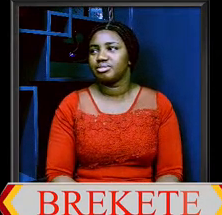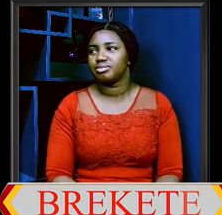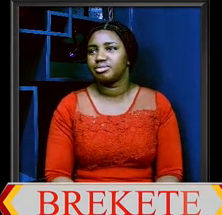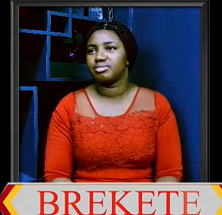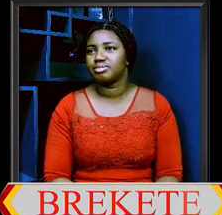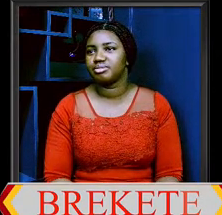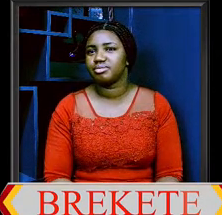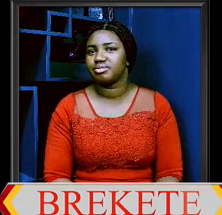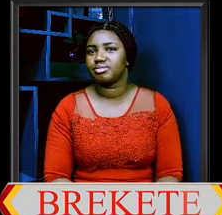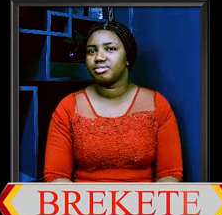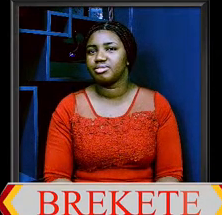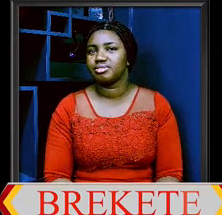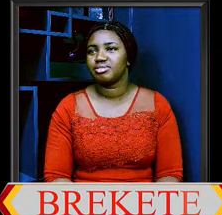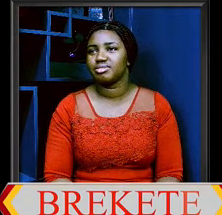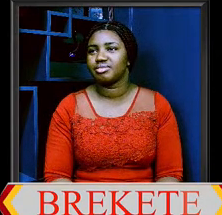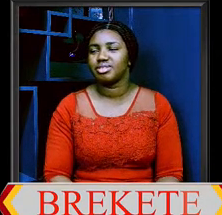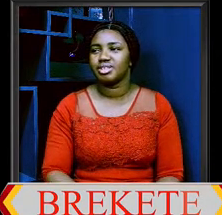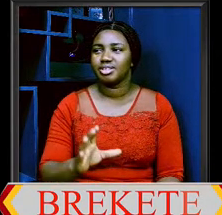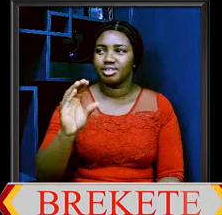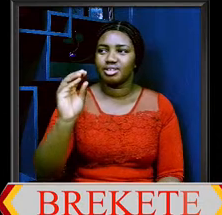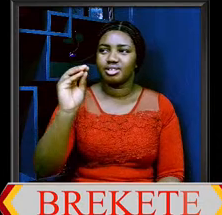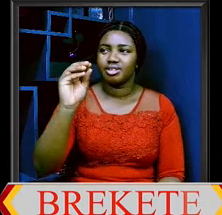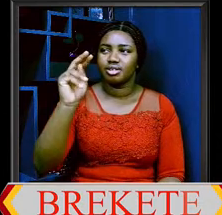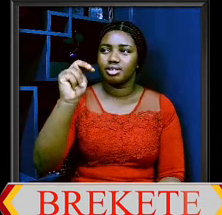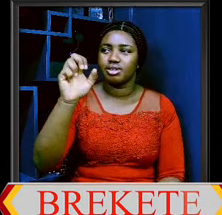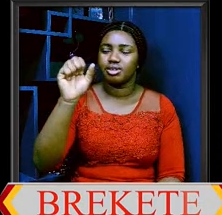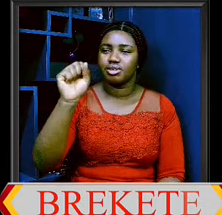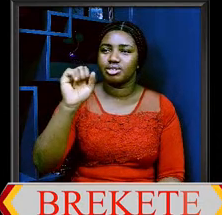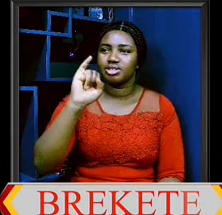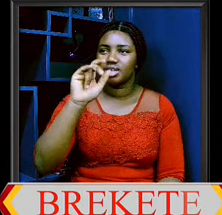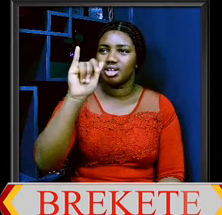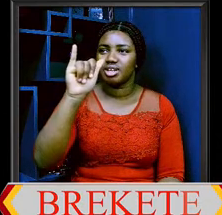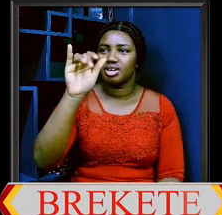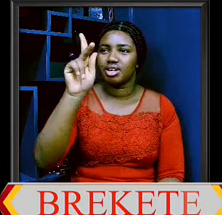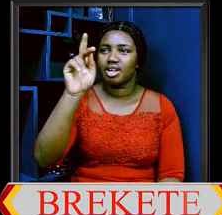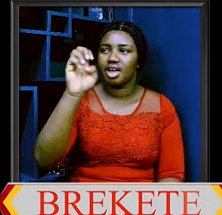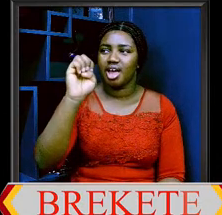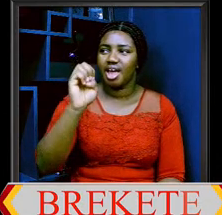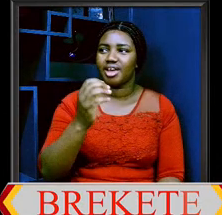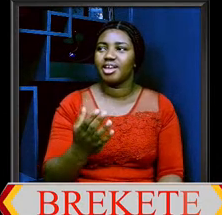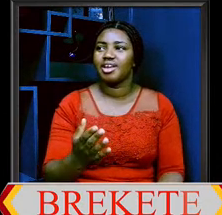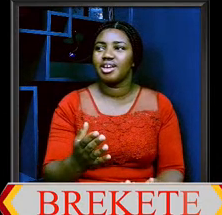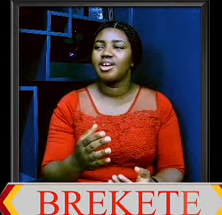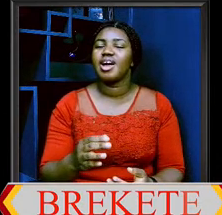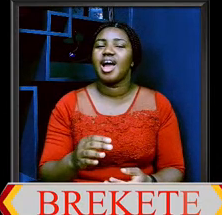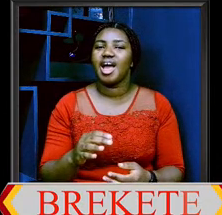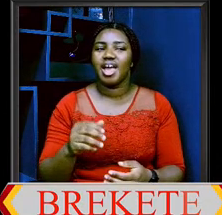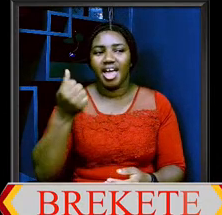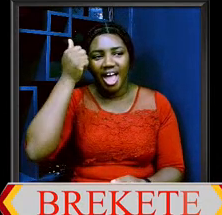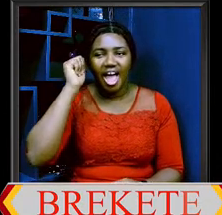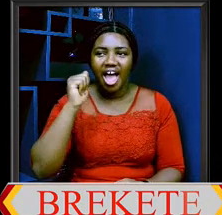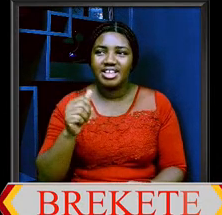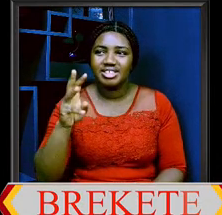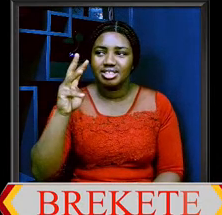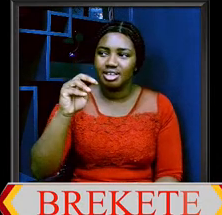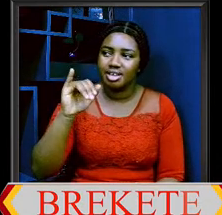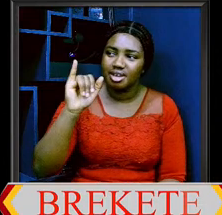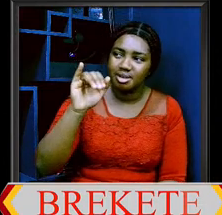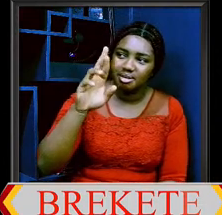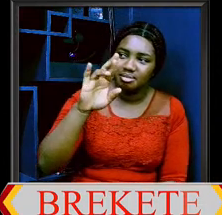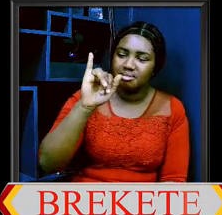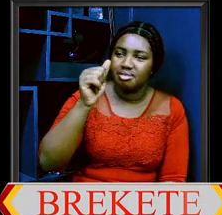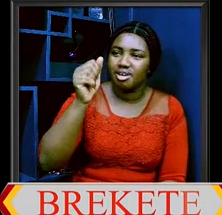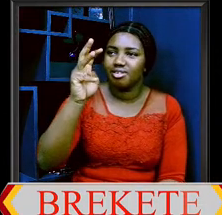there you toilet Auntie maram God bless you H which other